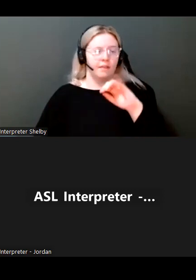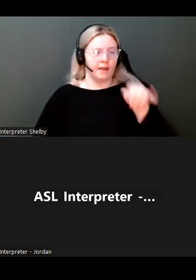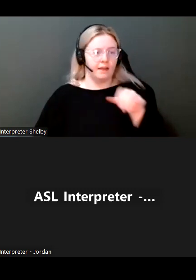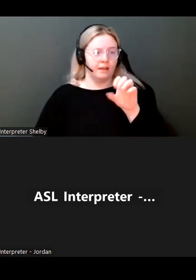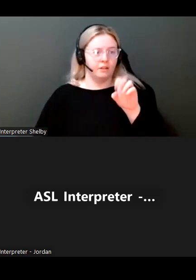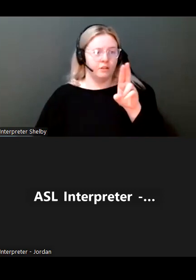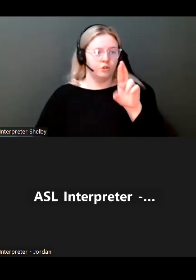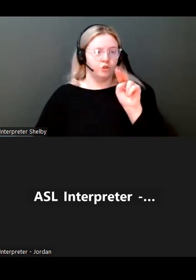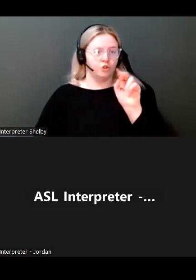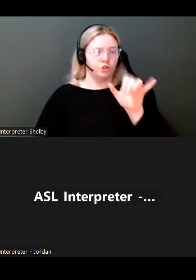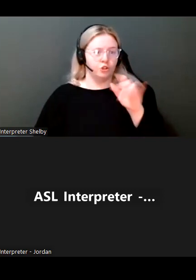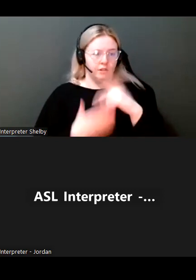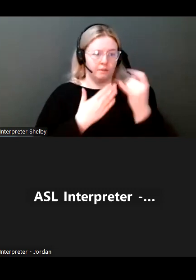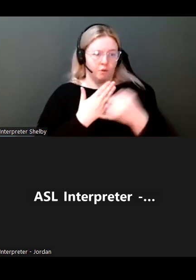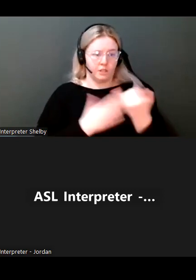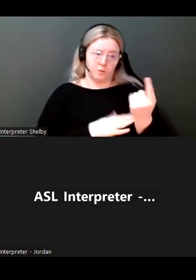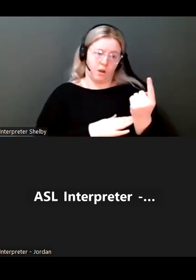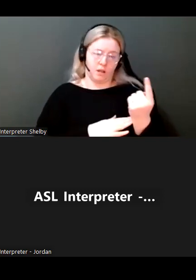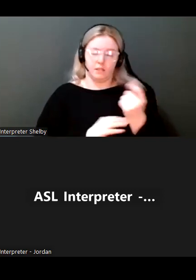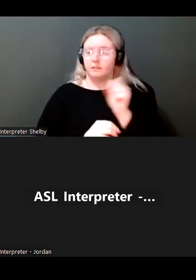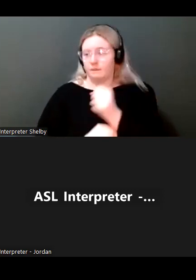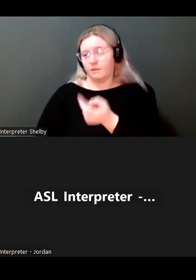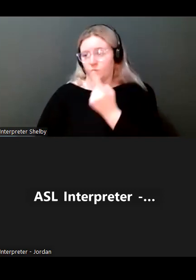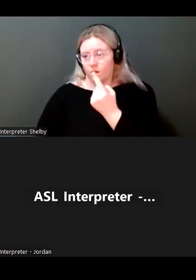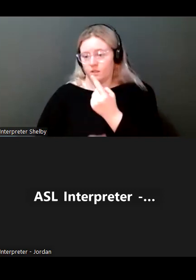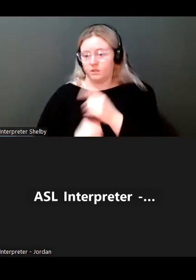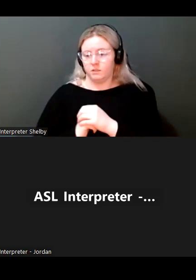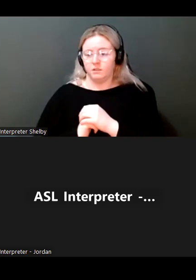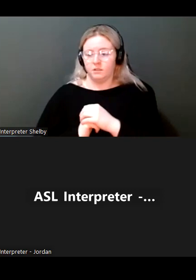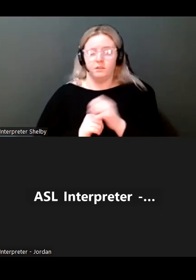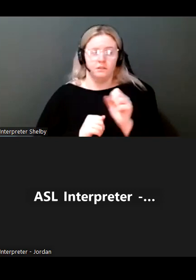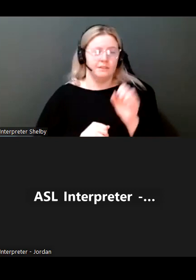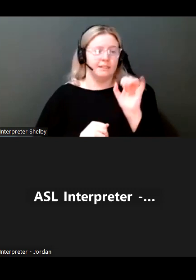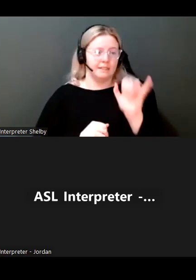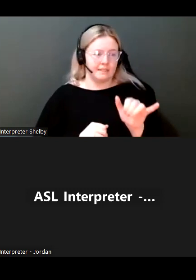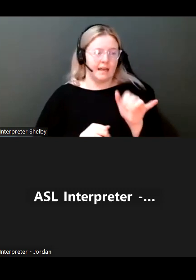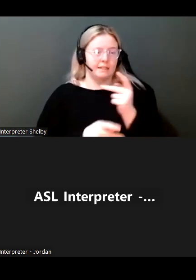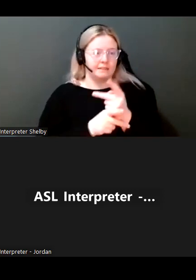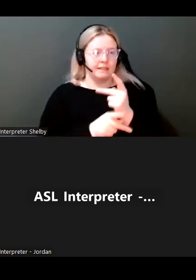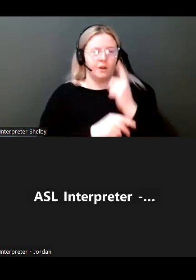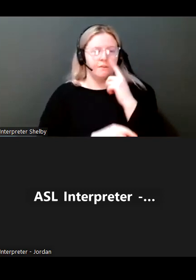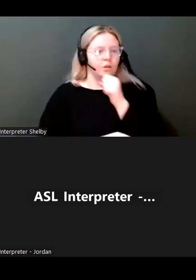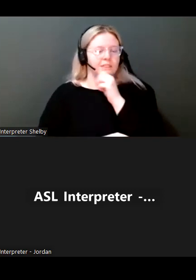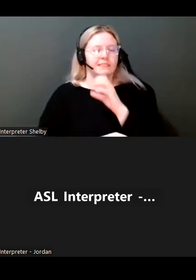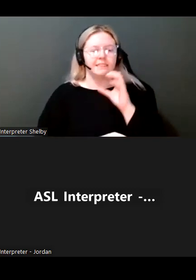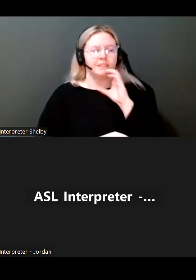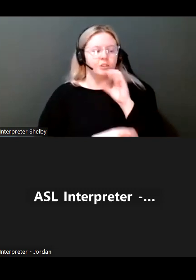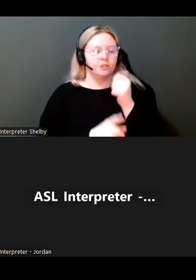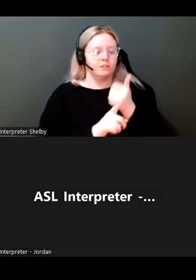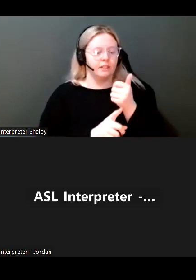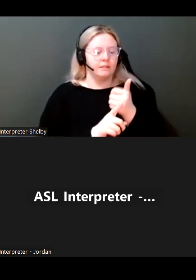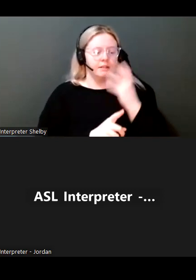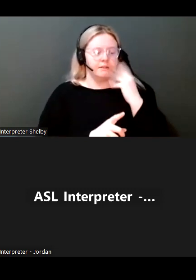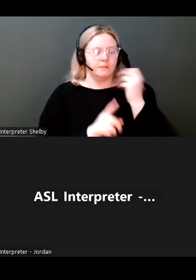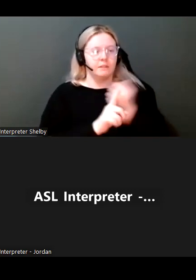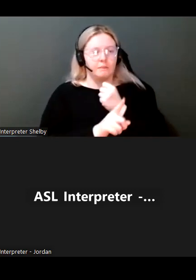one, Laura, yeah, the Journey Project. is one, because that would take care of seniors who are being abused